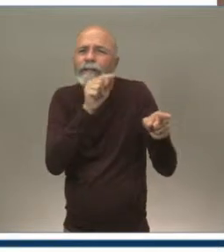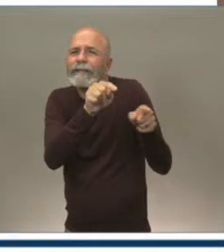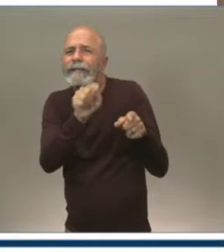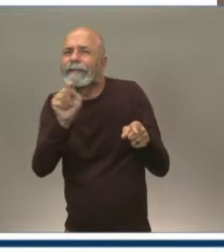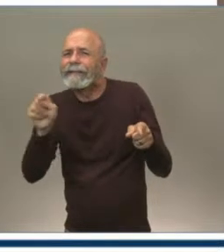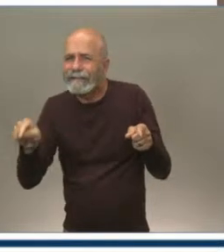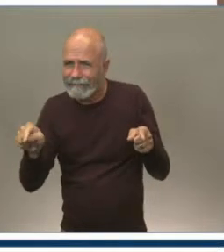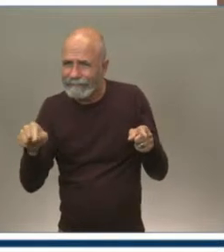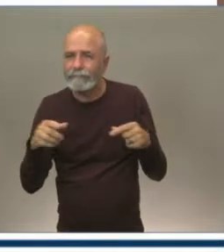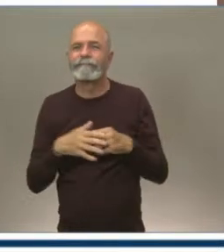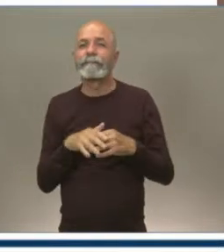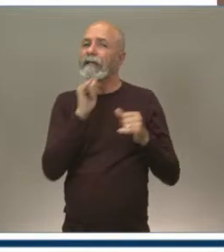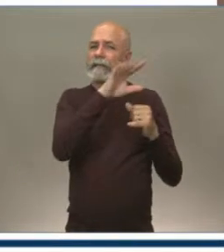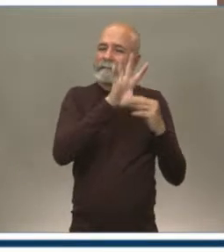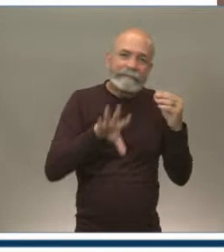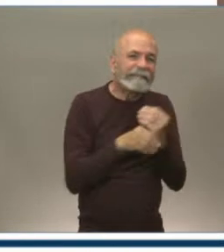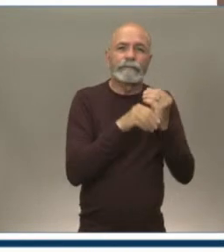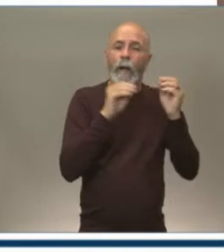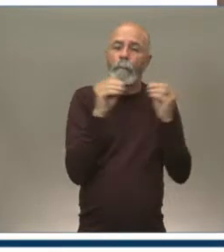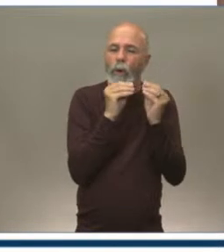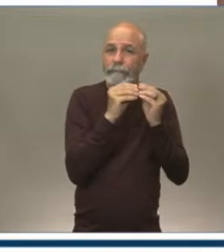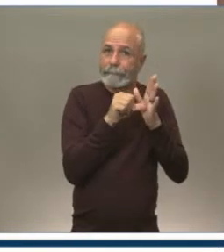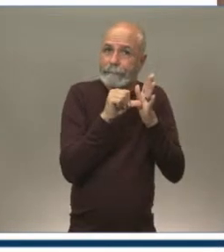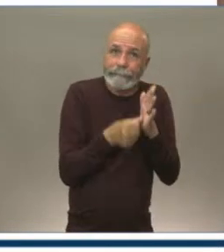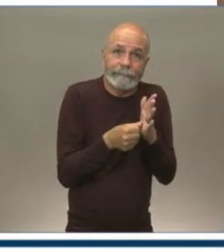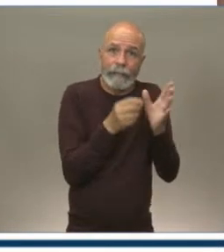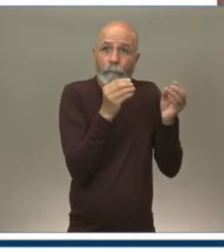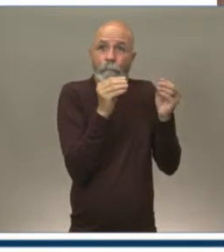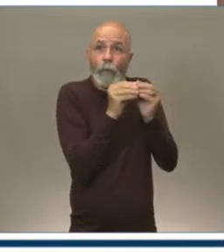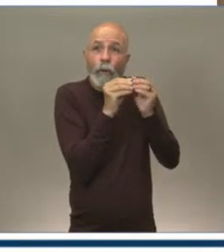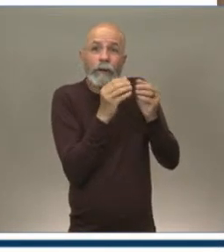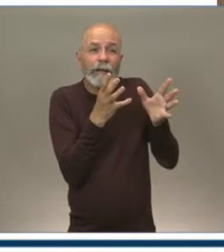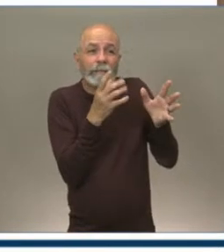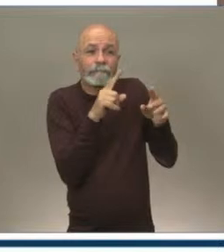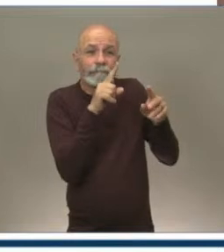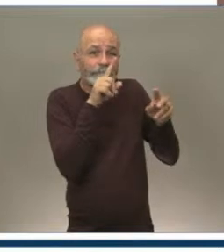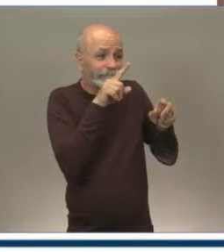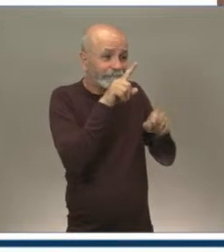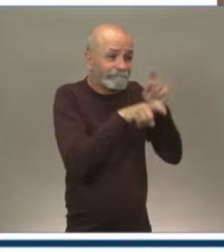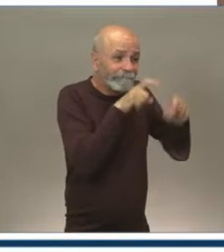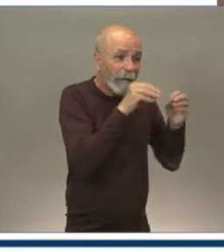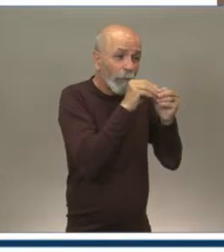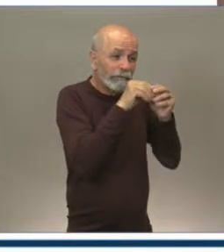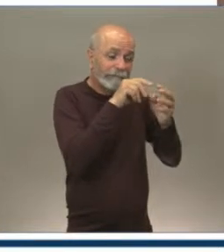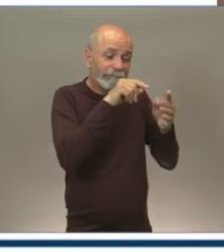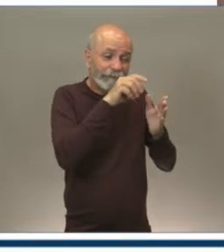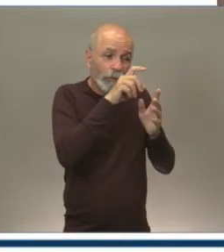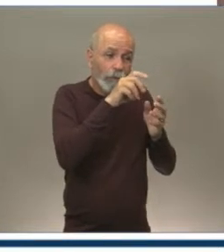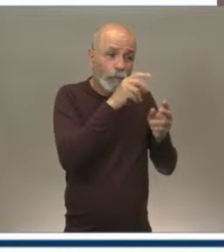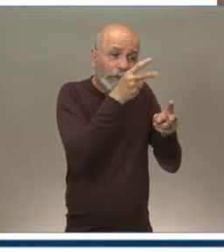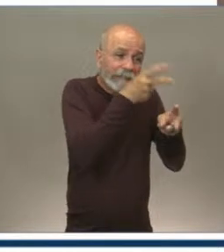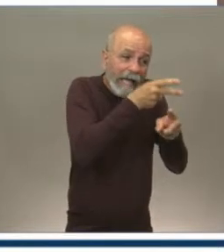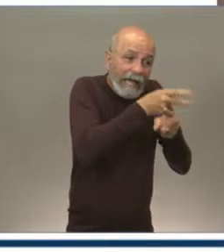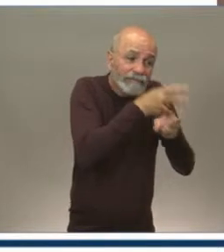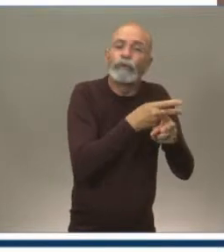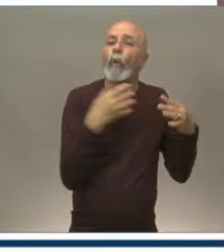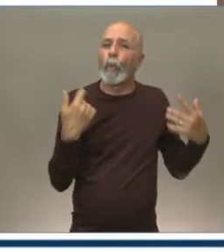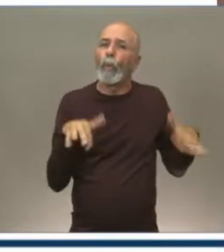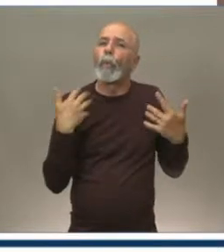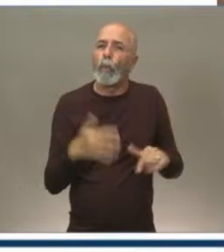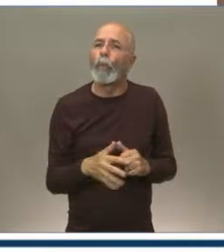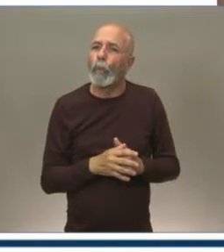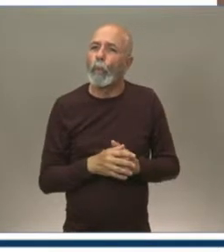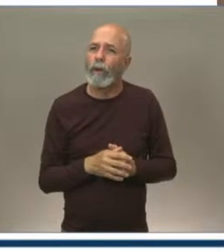extra features to many of the patient care protocols, again, in the interest of trying